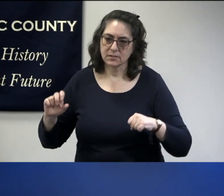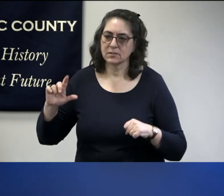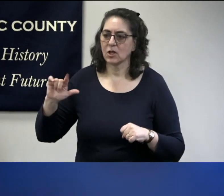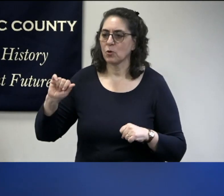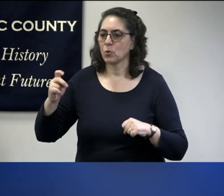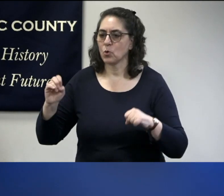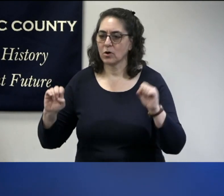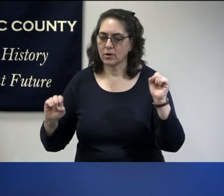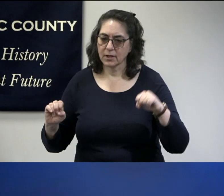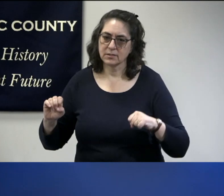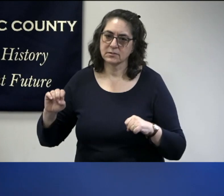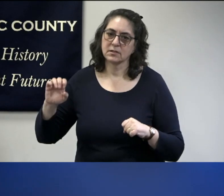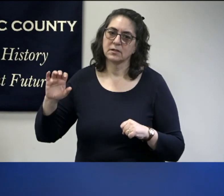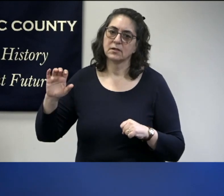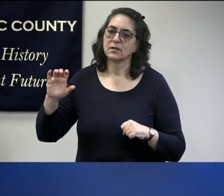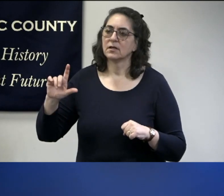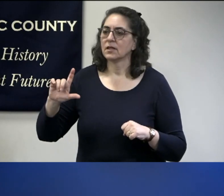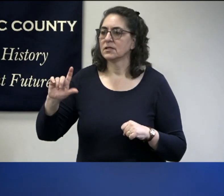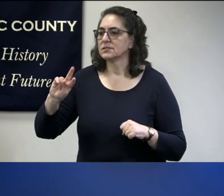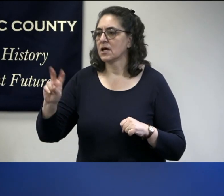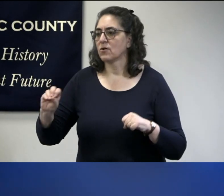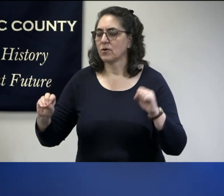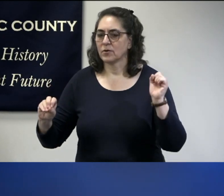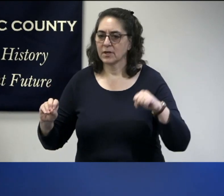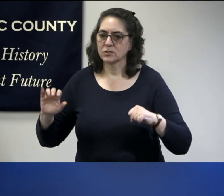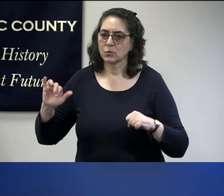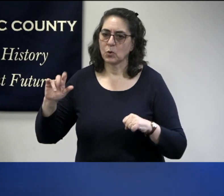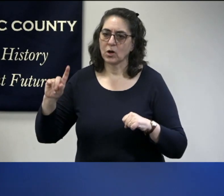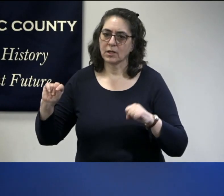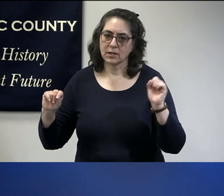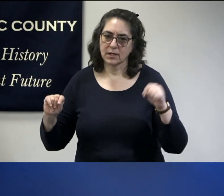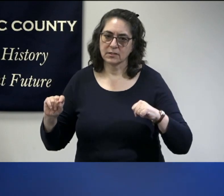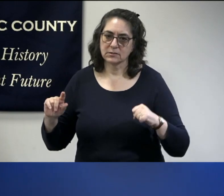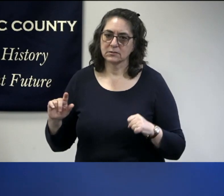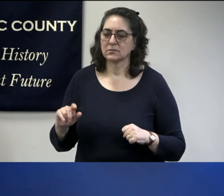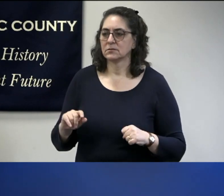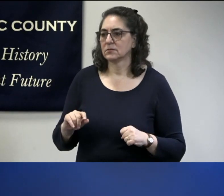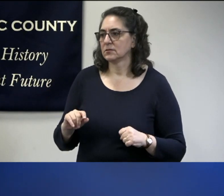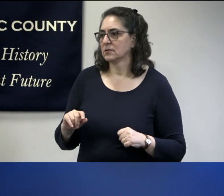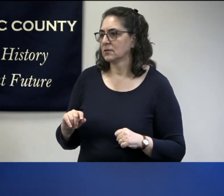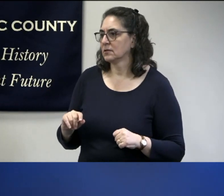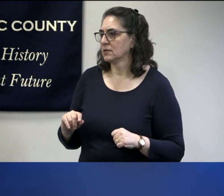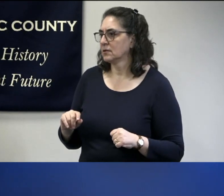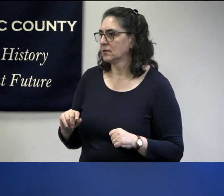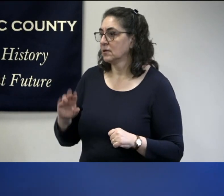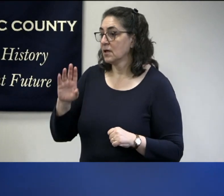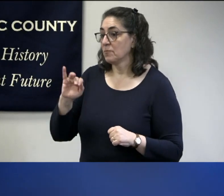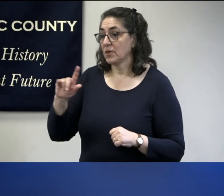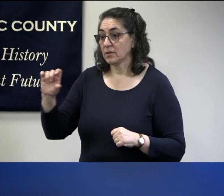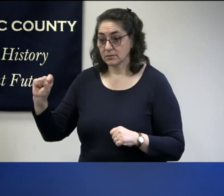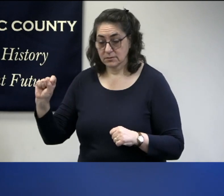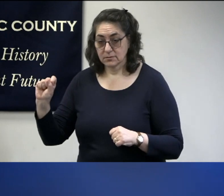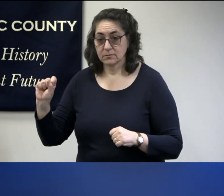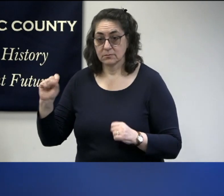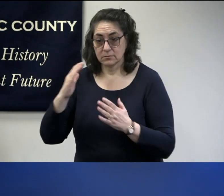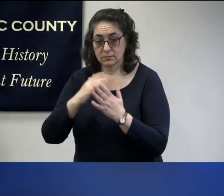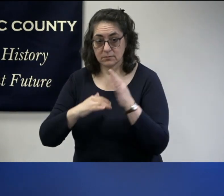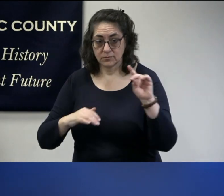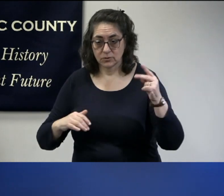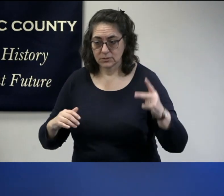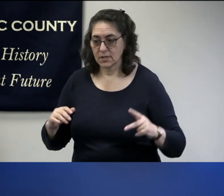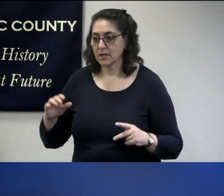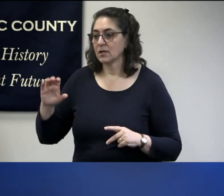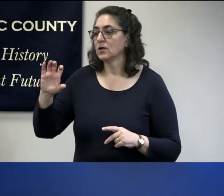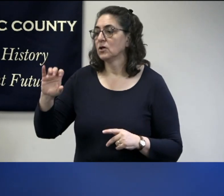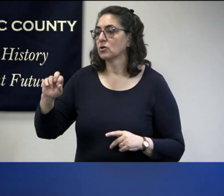Yes. Deputy Director Lazara? Yes. Director Bartlett? Yes. Bills? Move the bills. Second. County